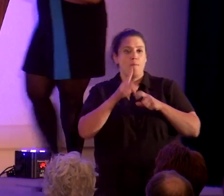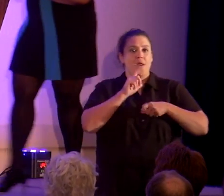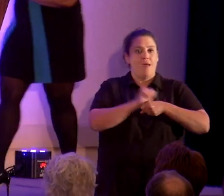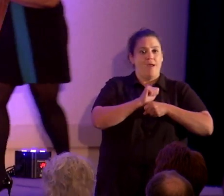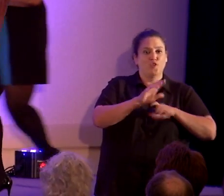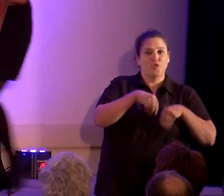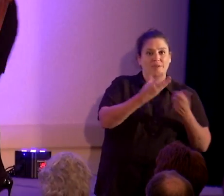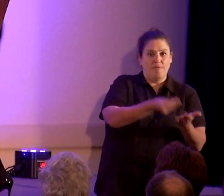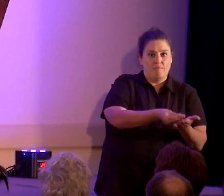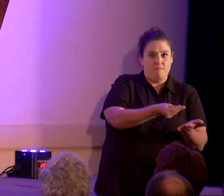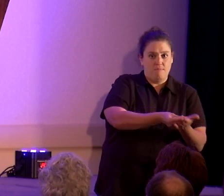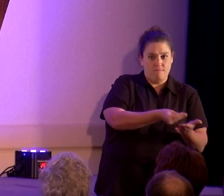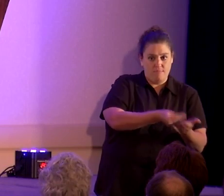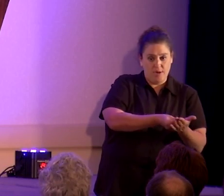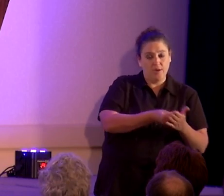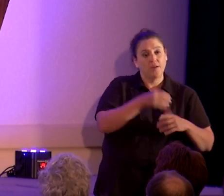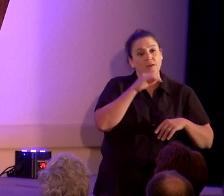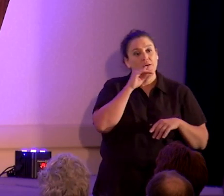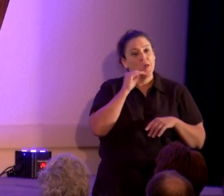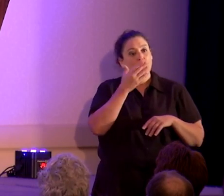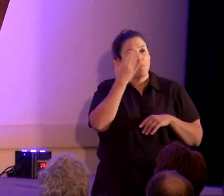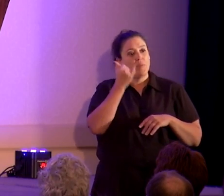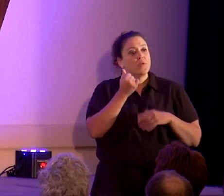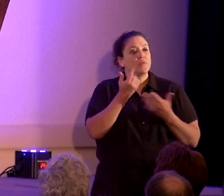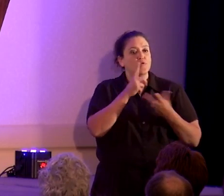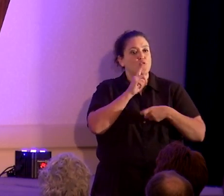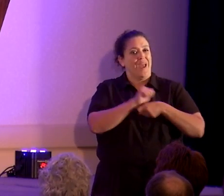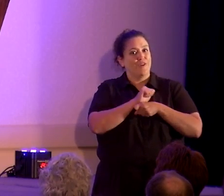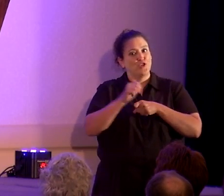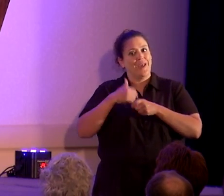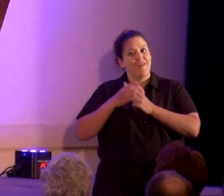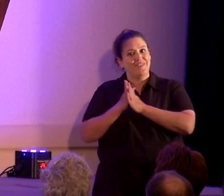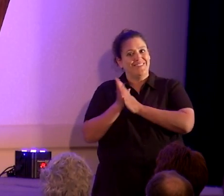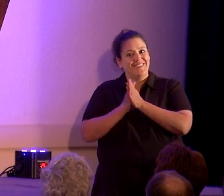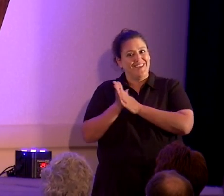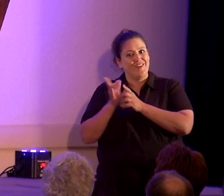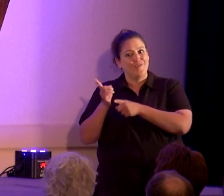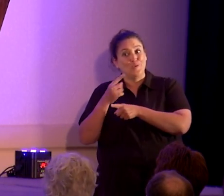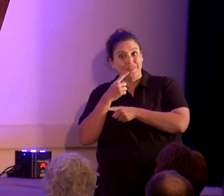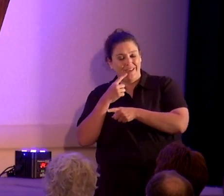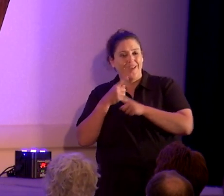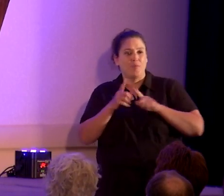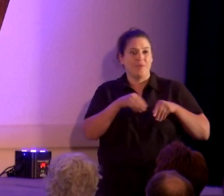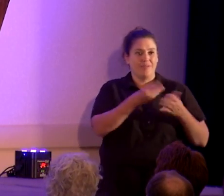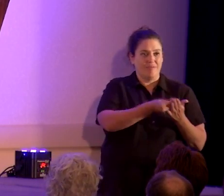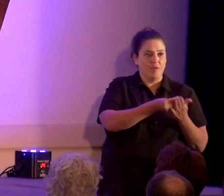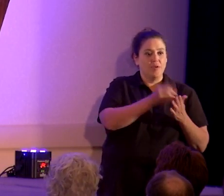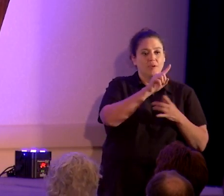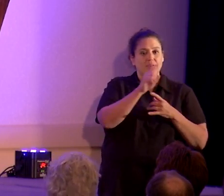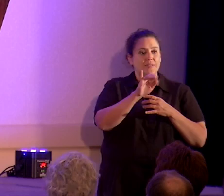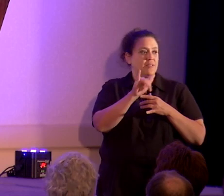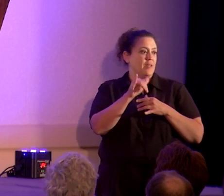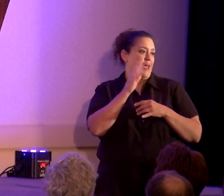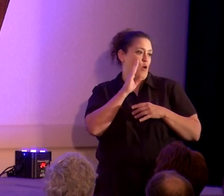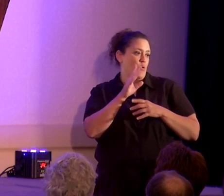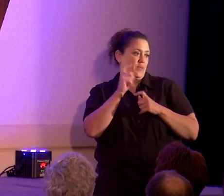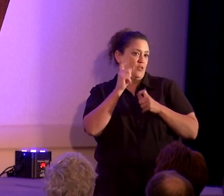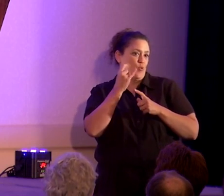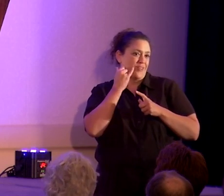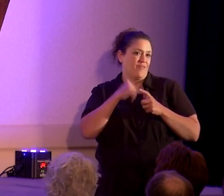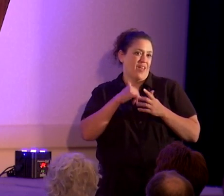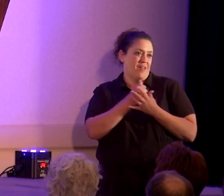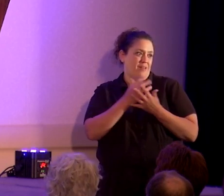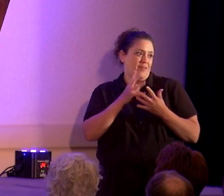one of those, you know, you actually have some incentive to do that. So, no, Ziggy, I would be very surprised if that had any part in my